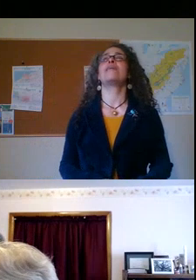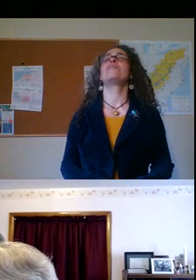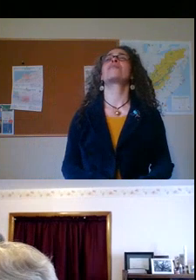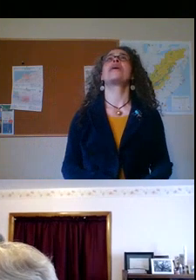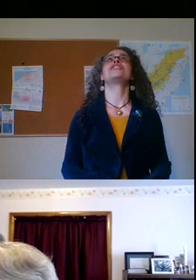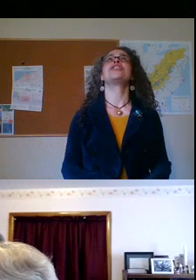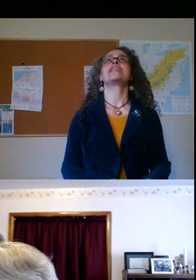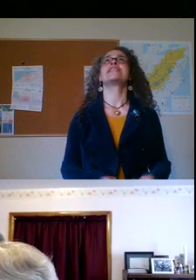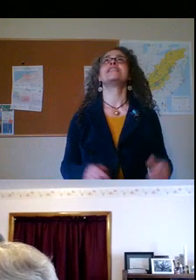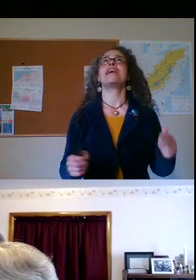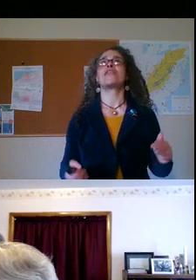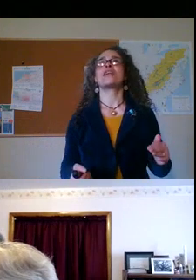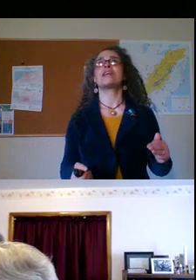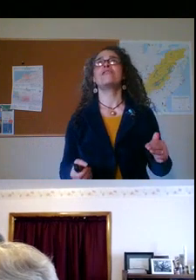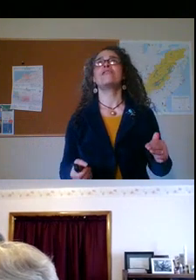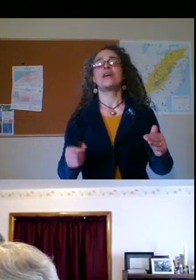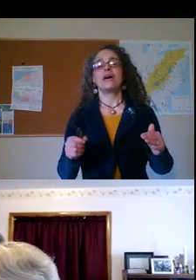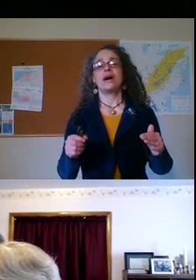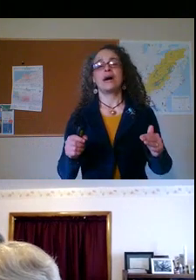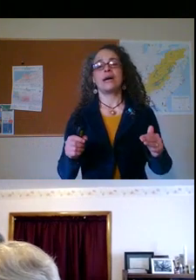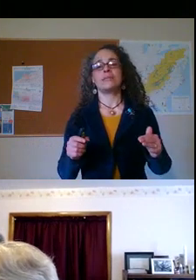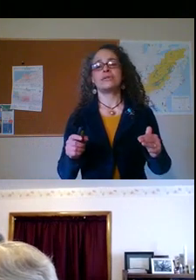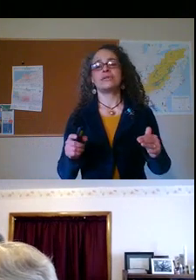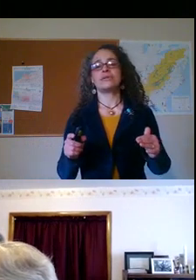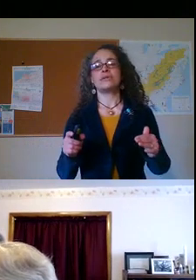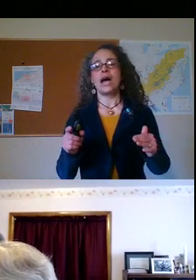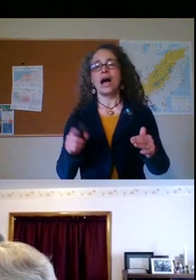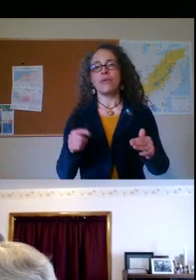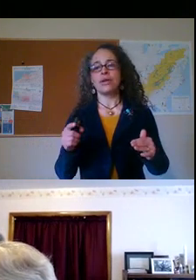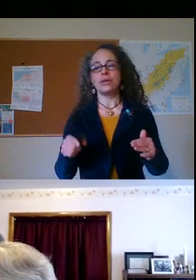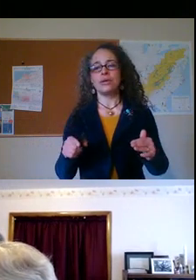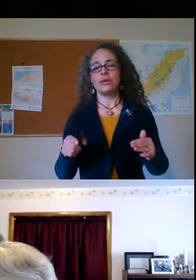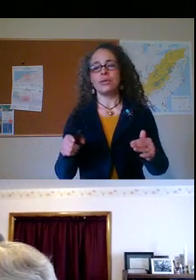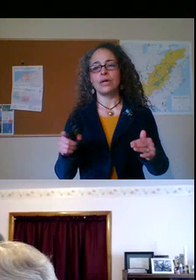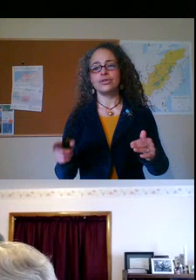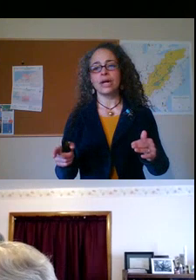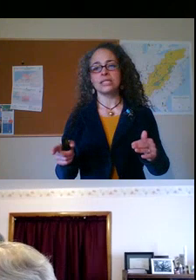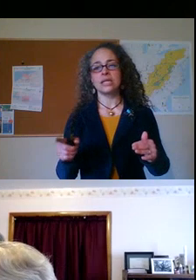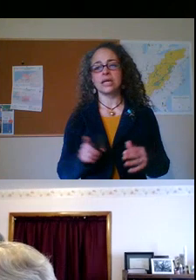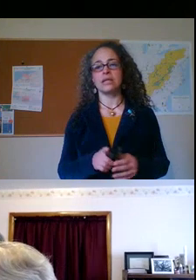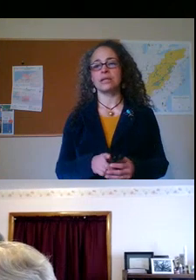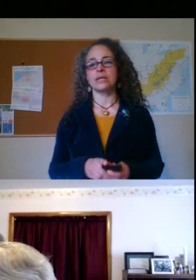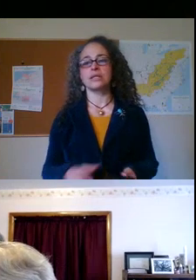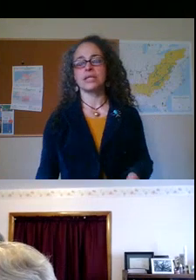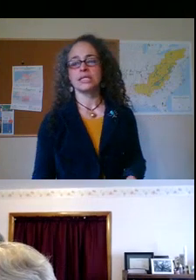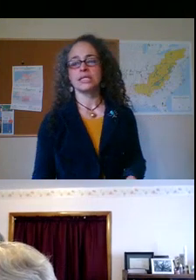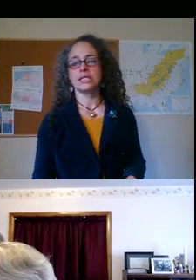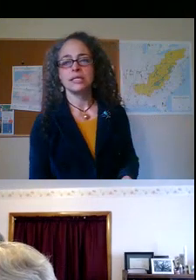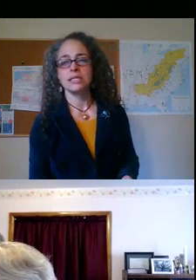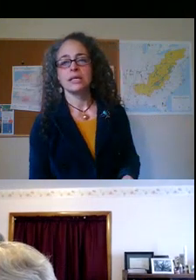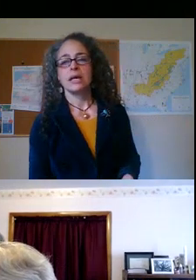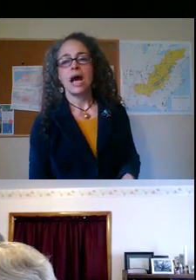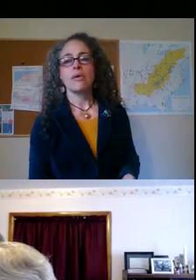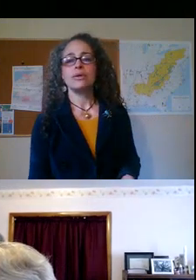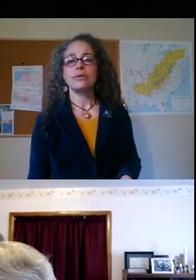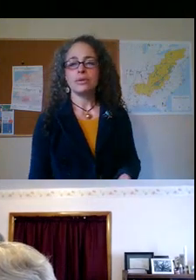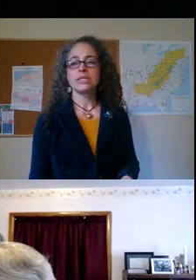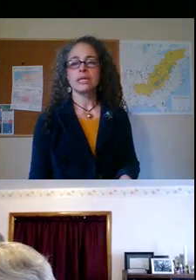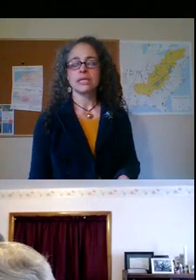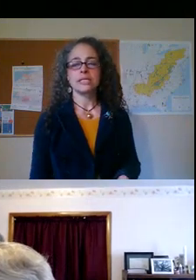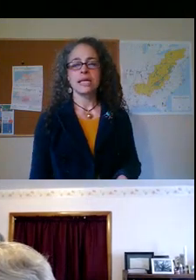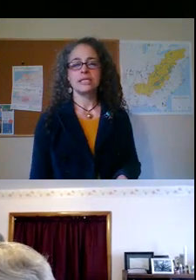the project narrative, how are you addressing the SEDS? How